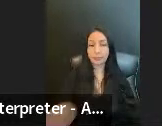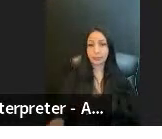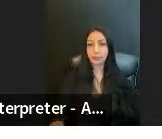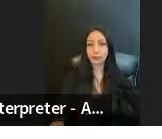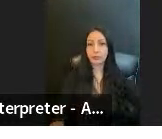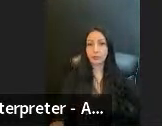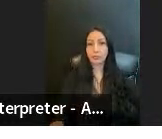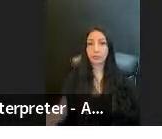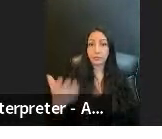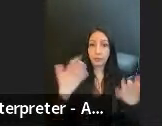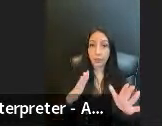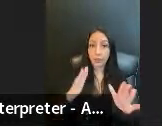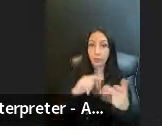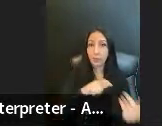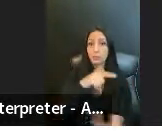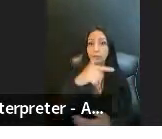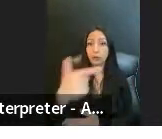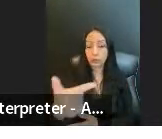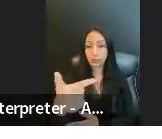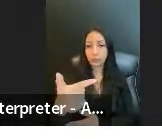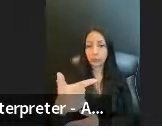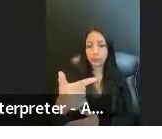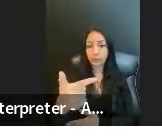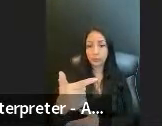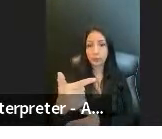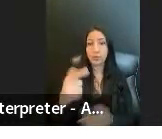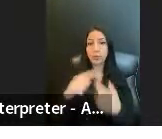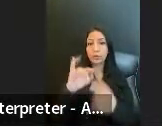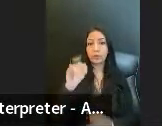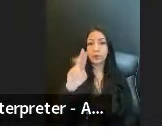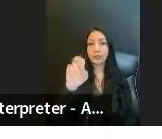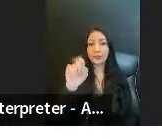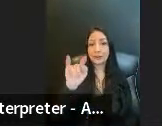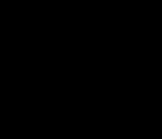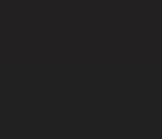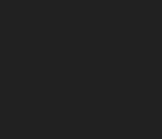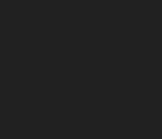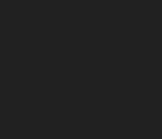So with that, I'm going to turn it back over to Justin.